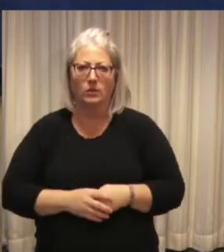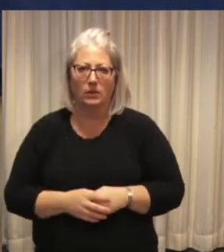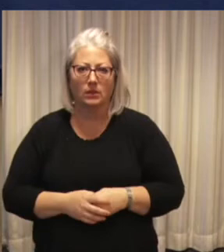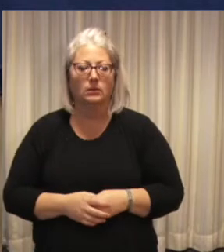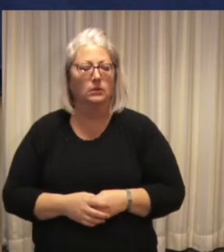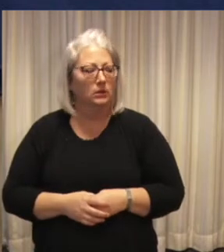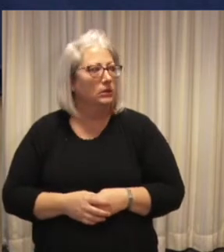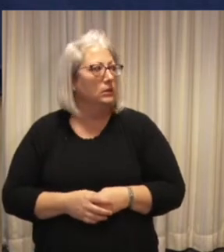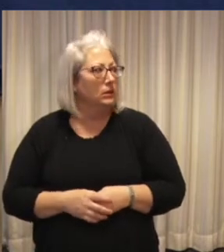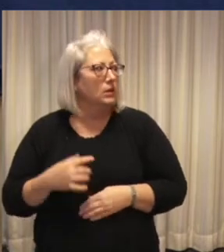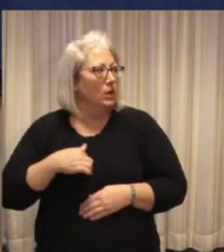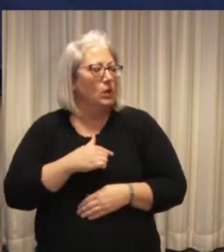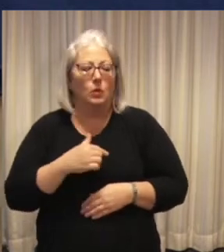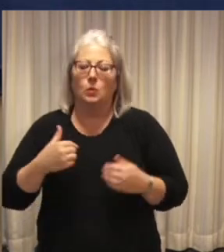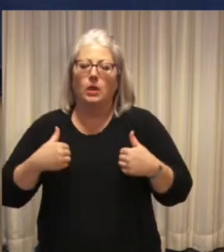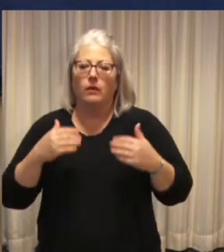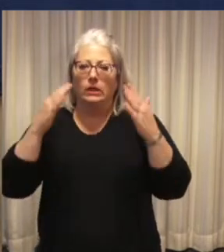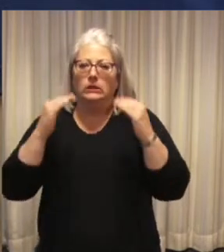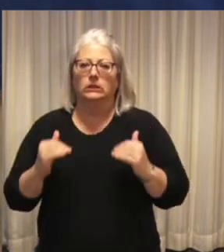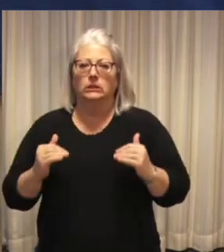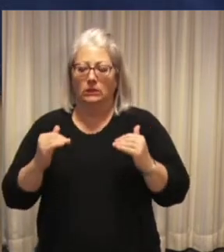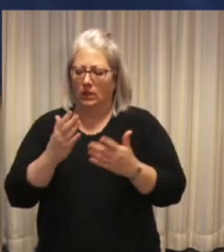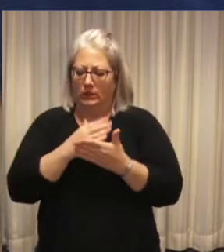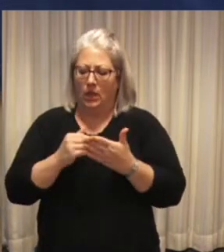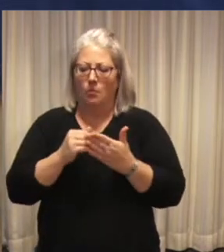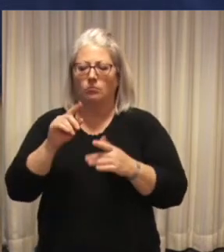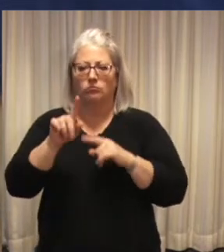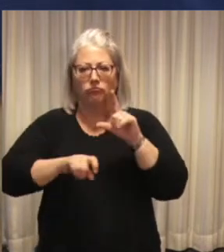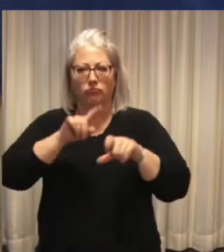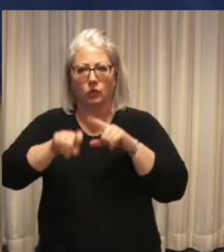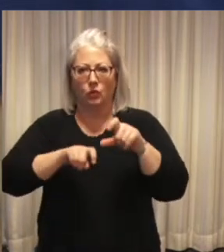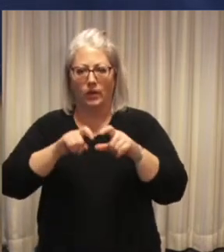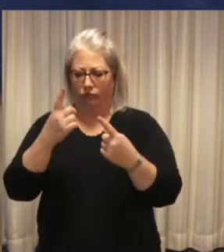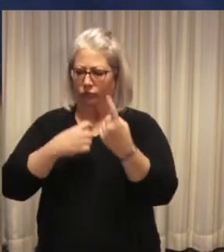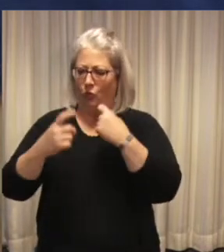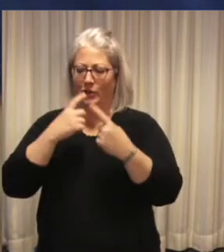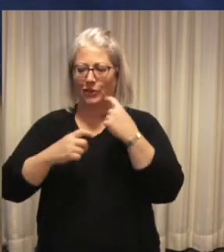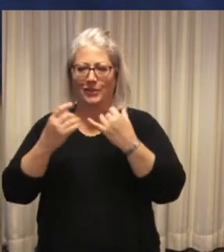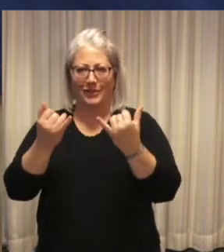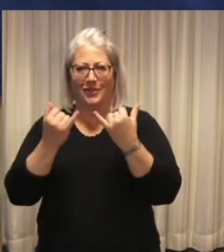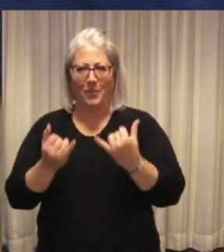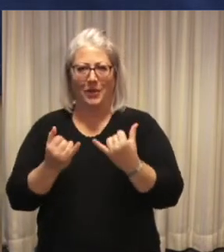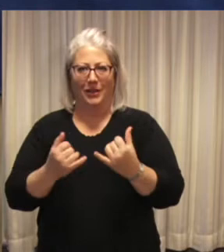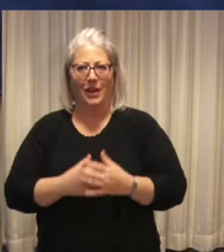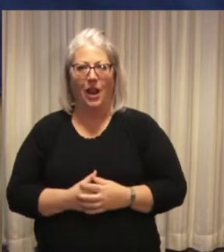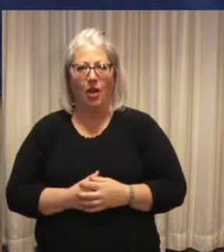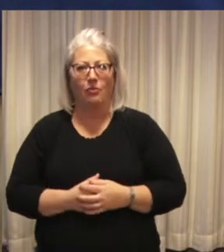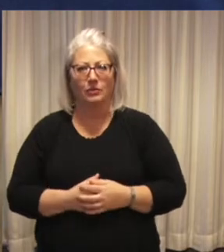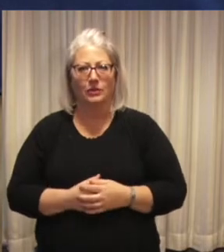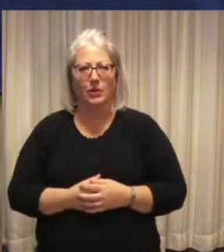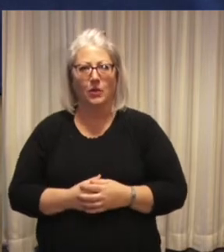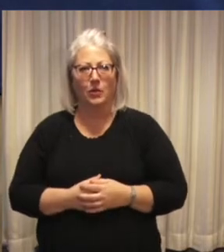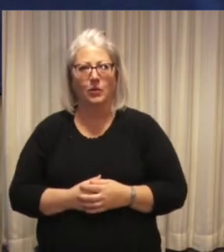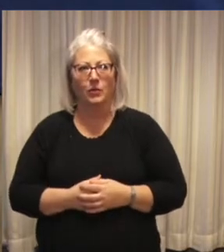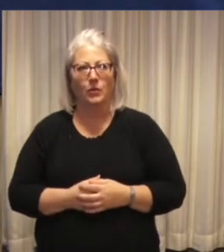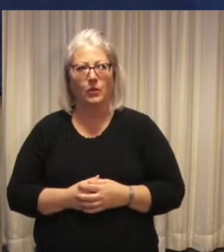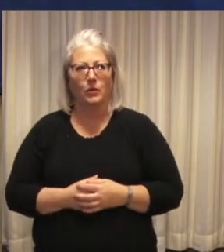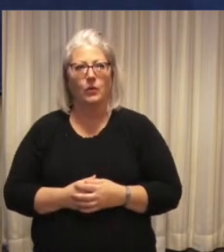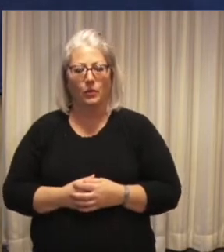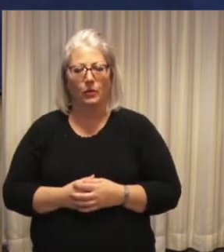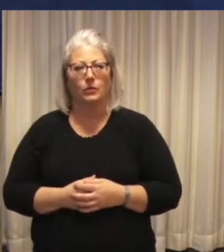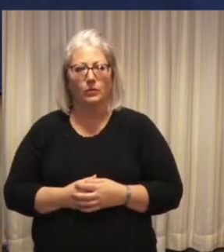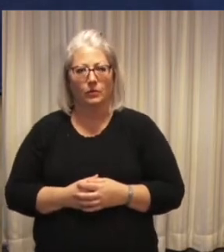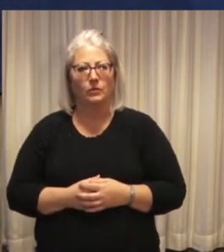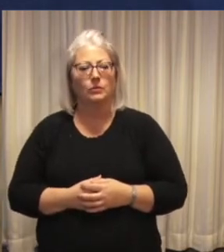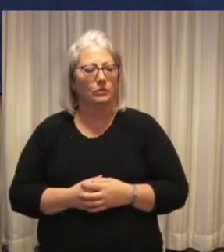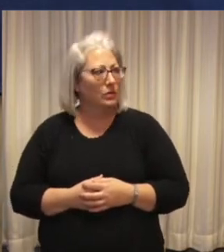We got some questions coming in. We'll see which ones are for you and me, and we'll try to. All right, so here's one